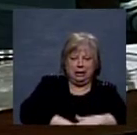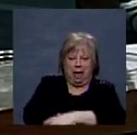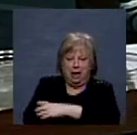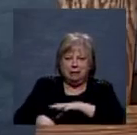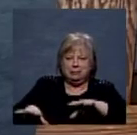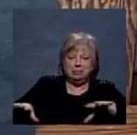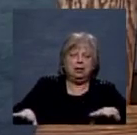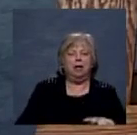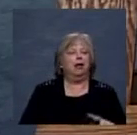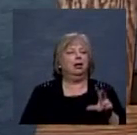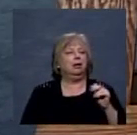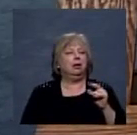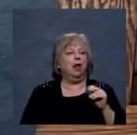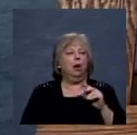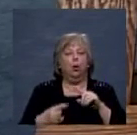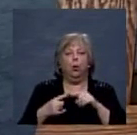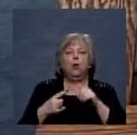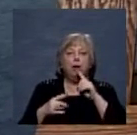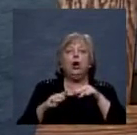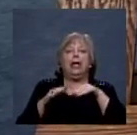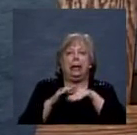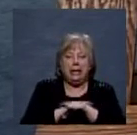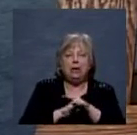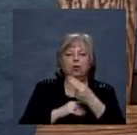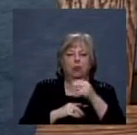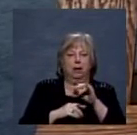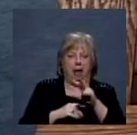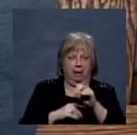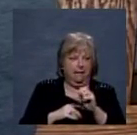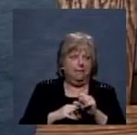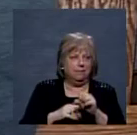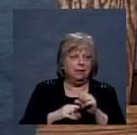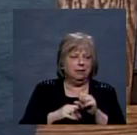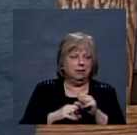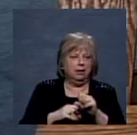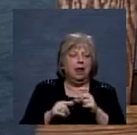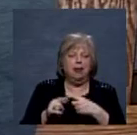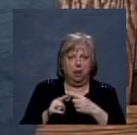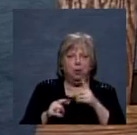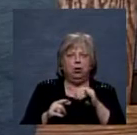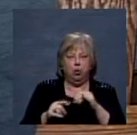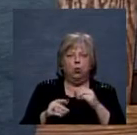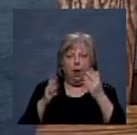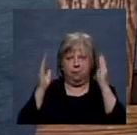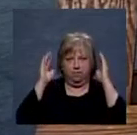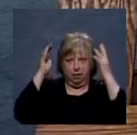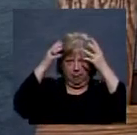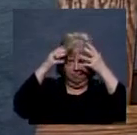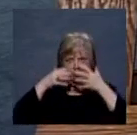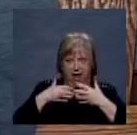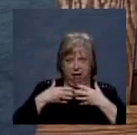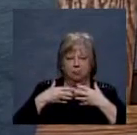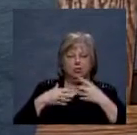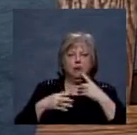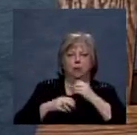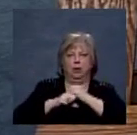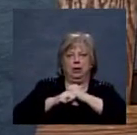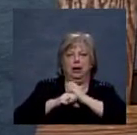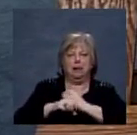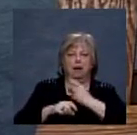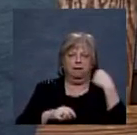them. So when we are getting into the hives... Yes. I mean, they do kind of take that a little bit as a front, and so we do wear a veil... Yeah. ...to protect our face area.